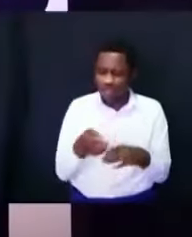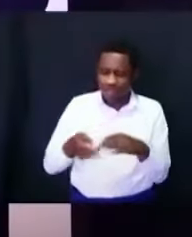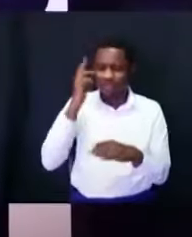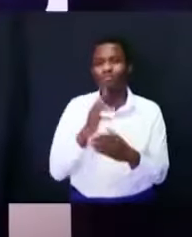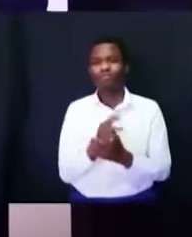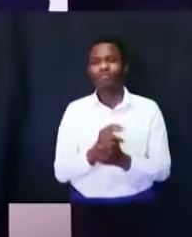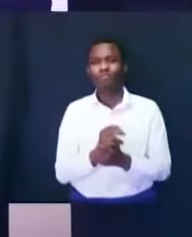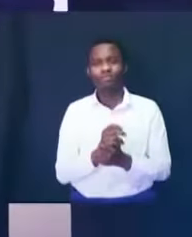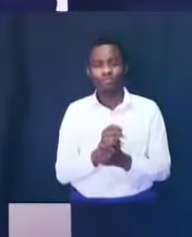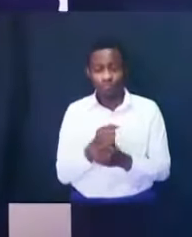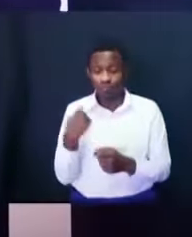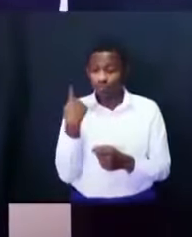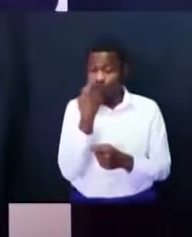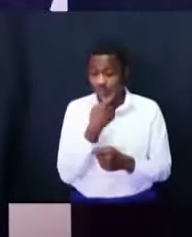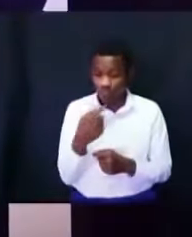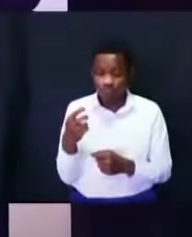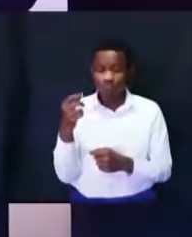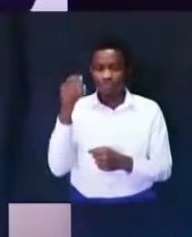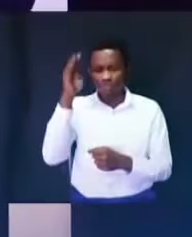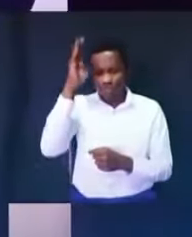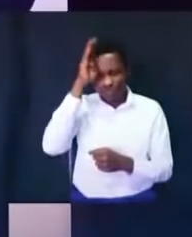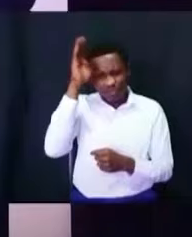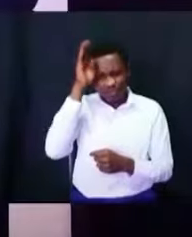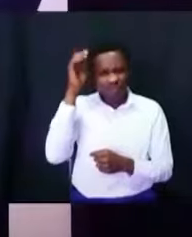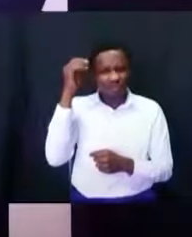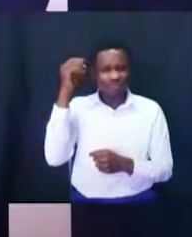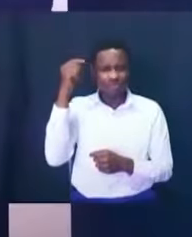liar whose conscience is have been